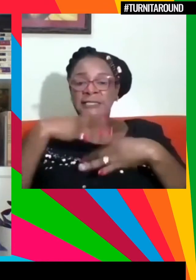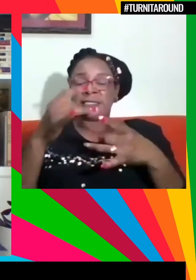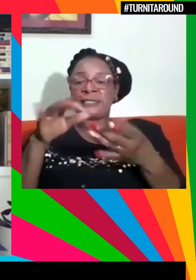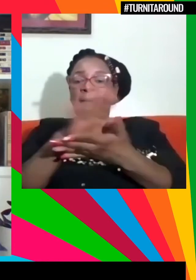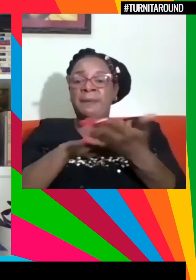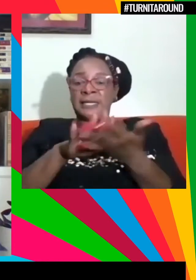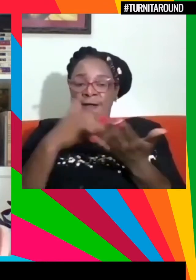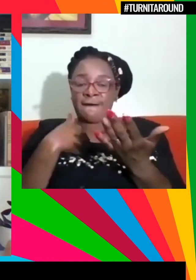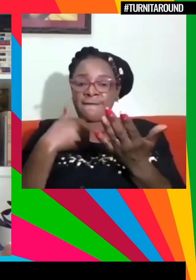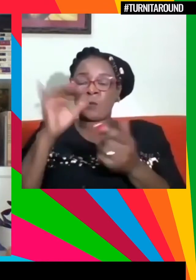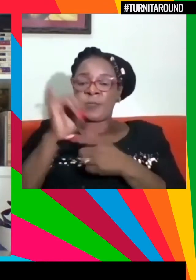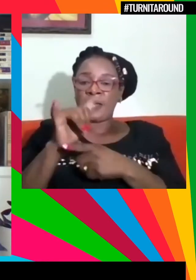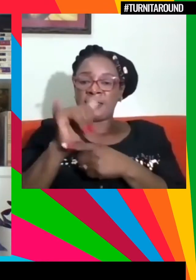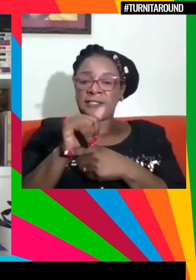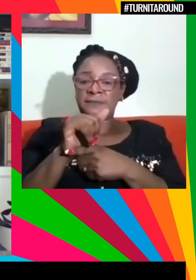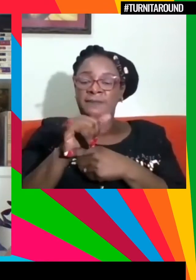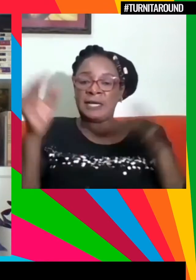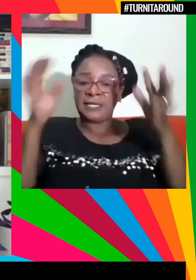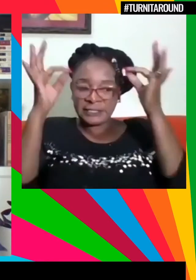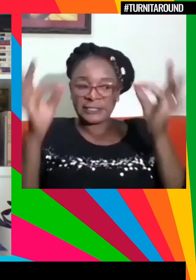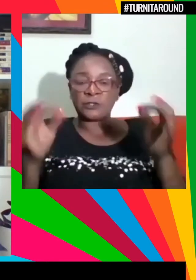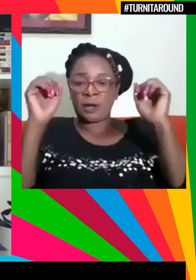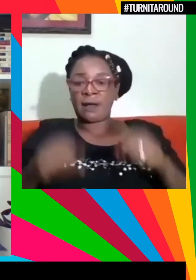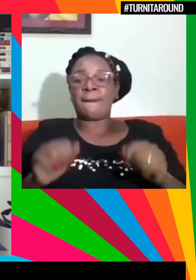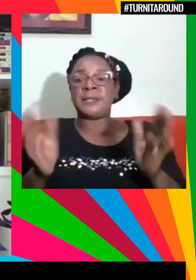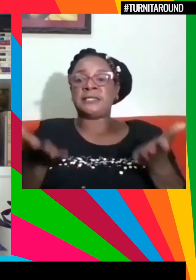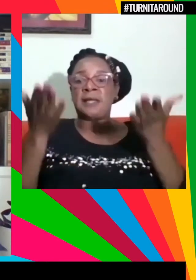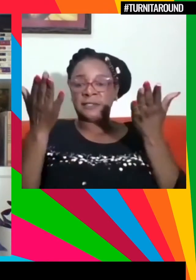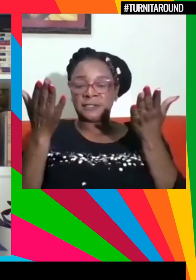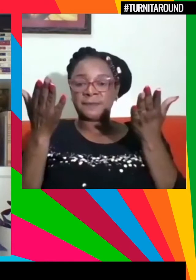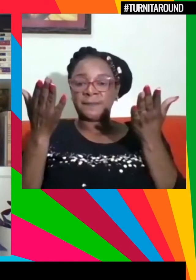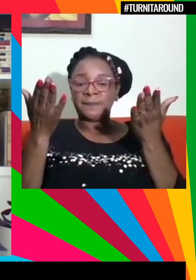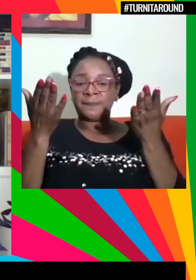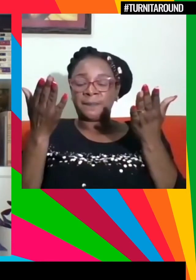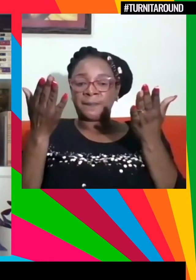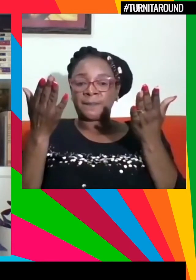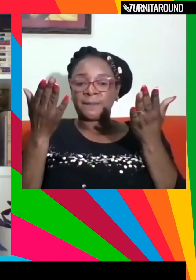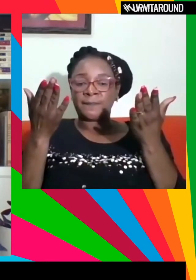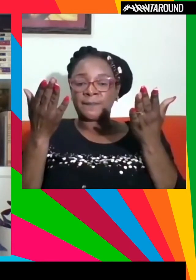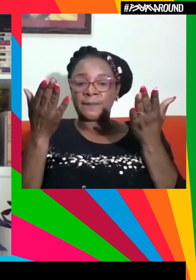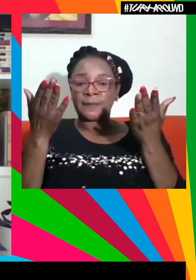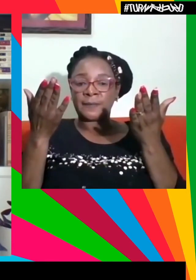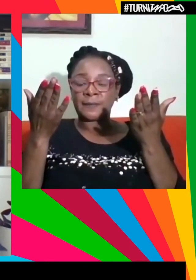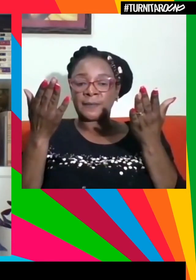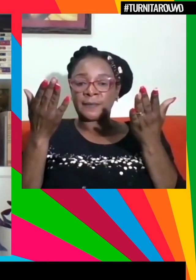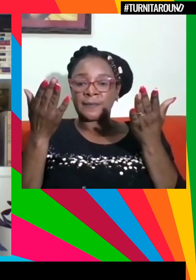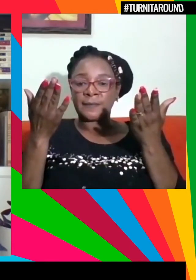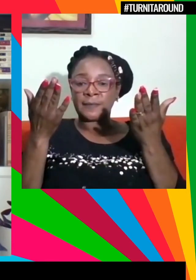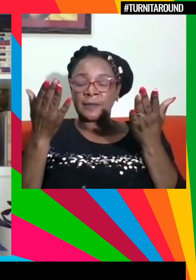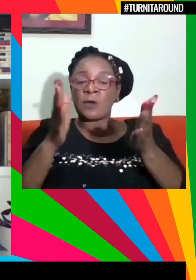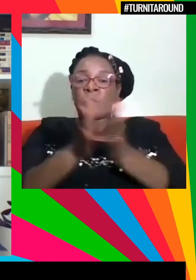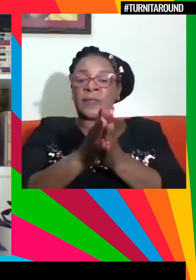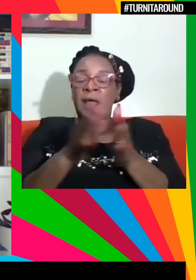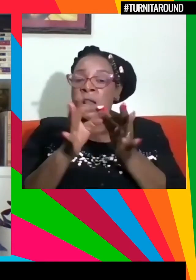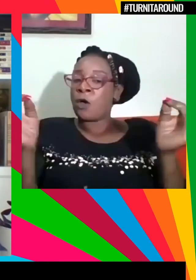needle in sustainability, because some of these decisions can be scaled up in a way that they aren't necessarily for individuals. With our long